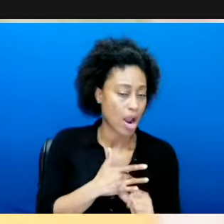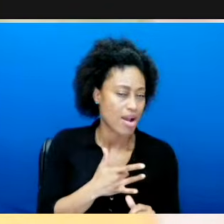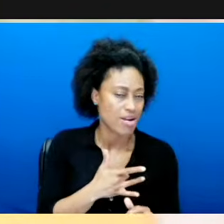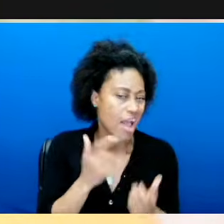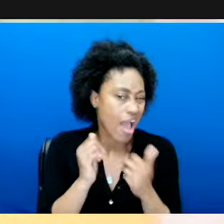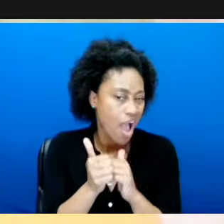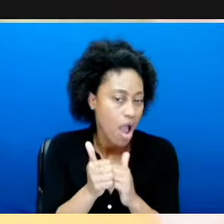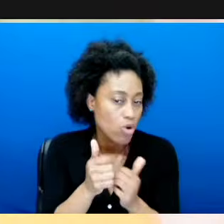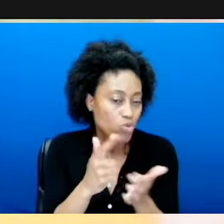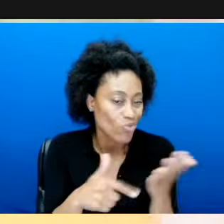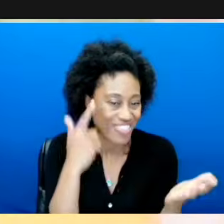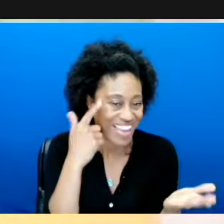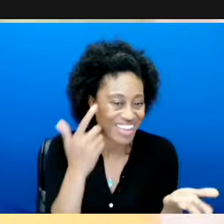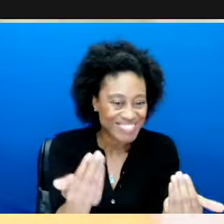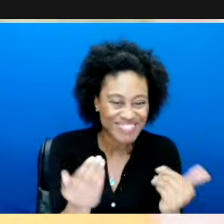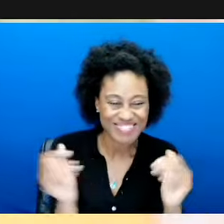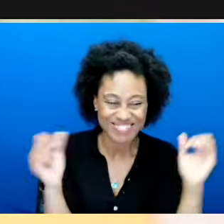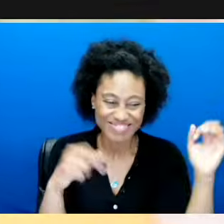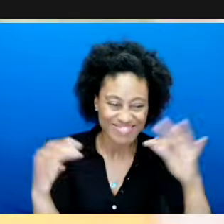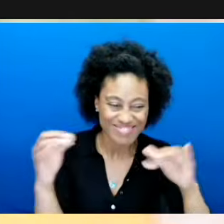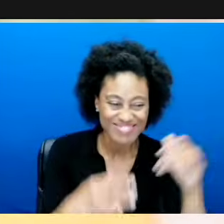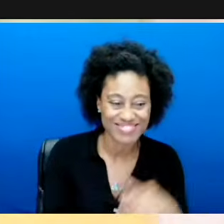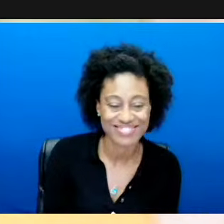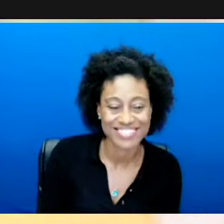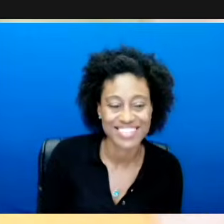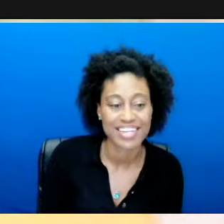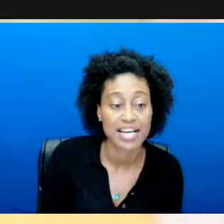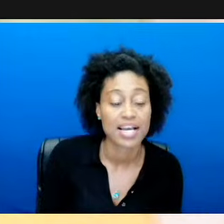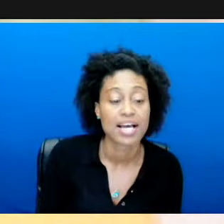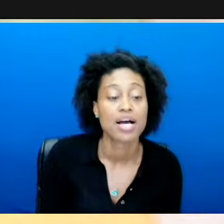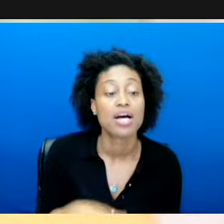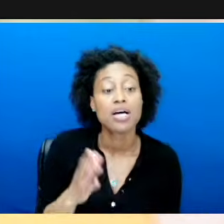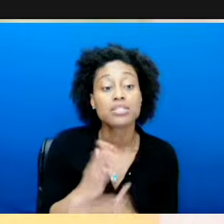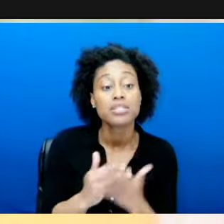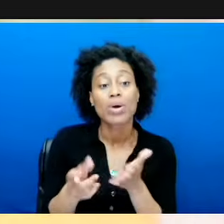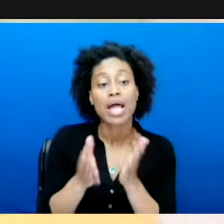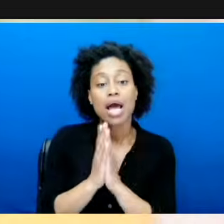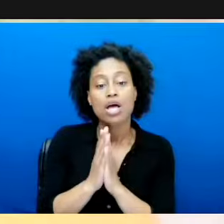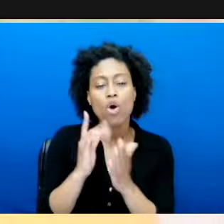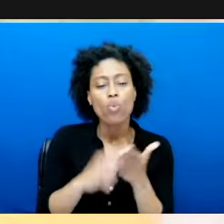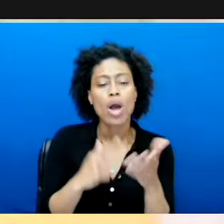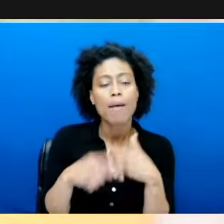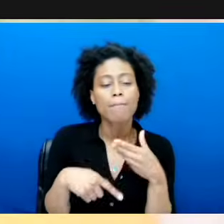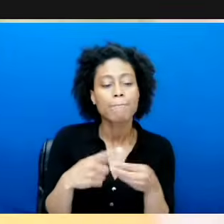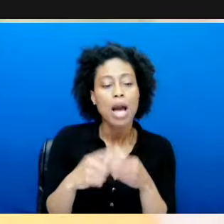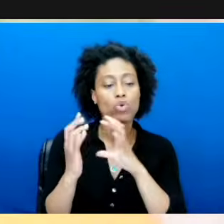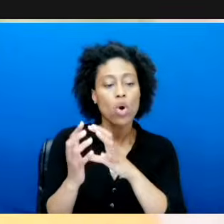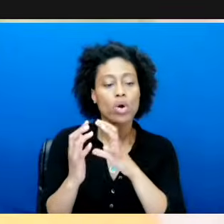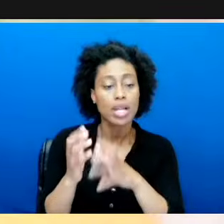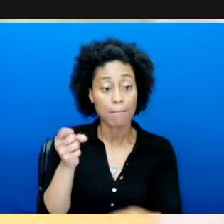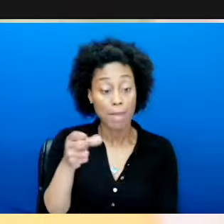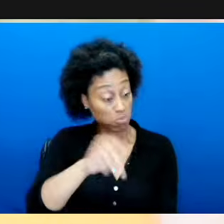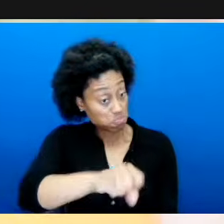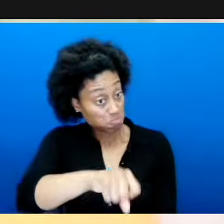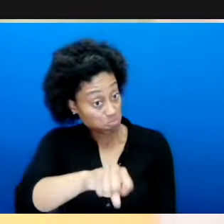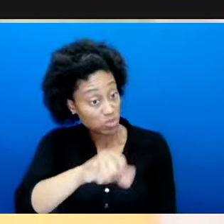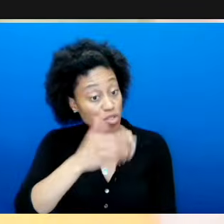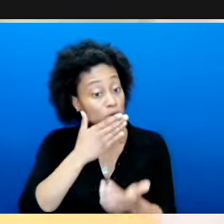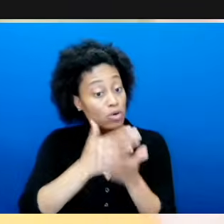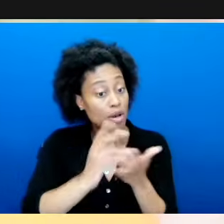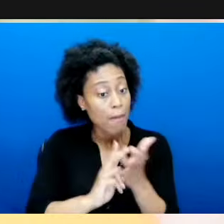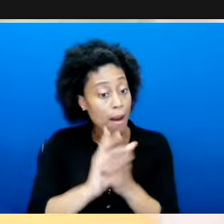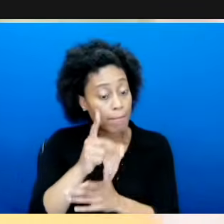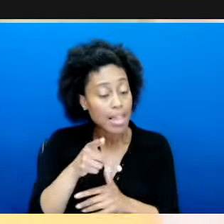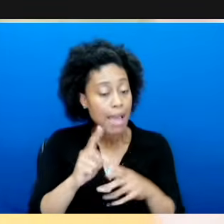y'all. Yes, let's talk. Someone asked, what about coconut milk? Coconut milk is definitely a good plant-based